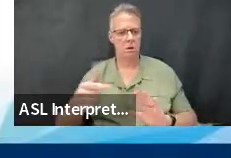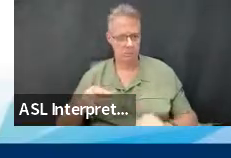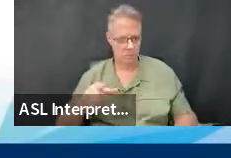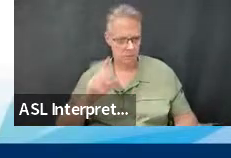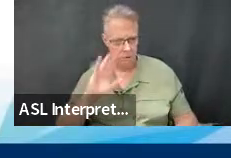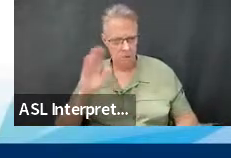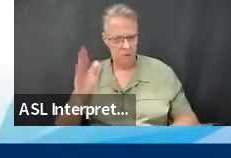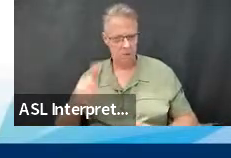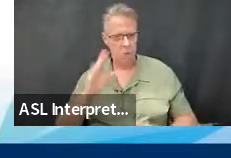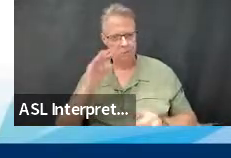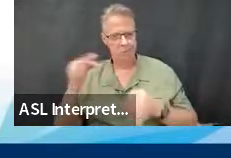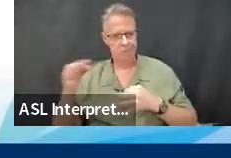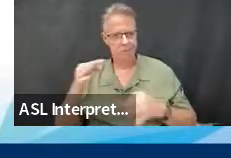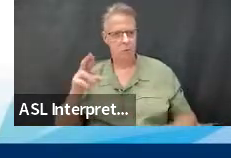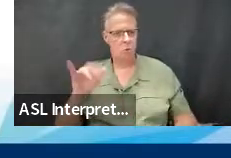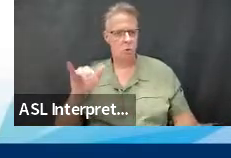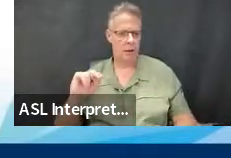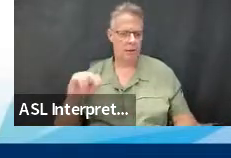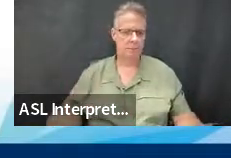Krause, Transportation Lead.